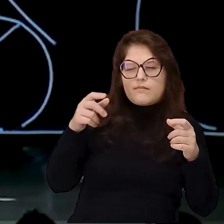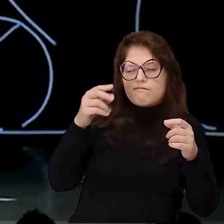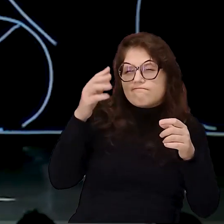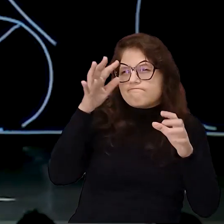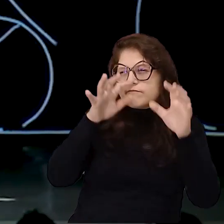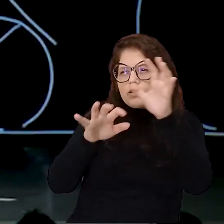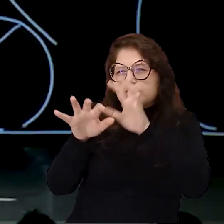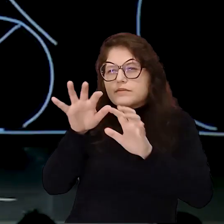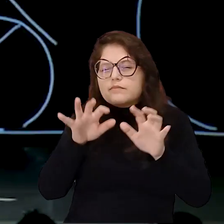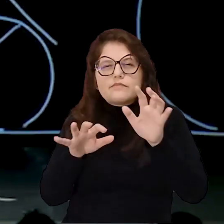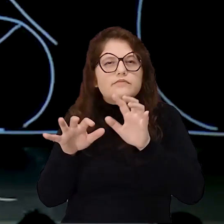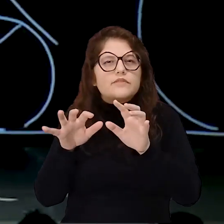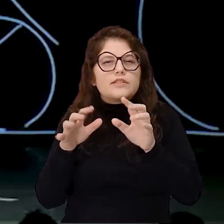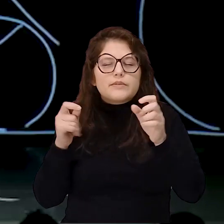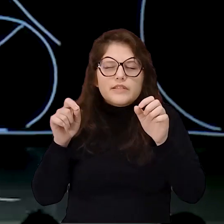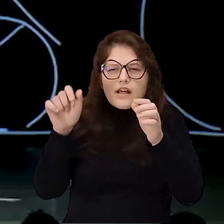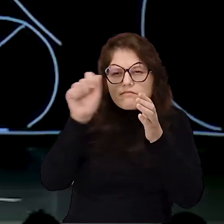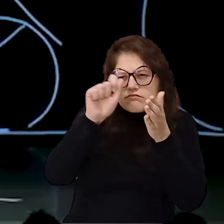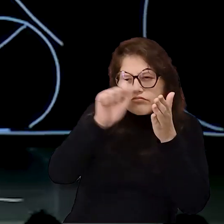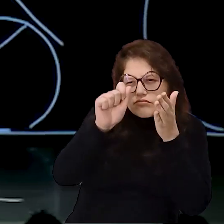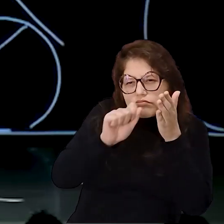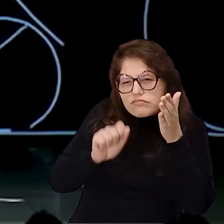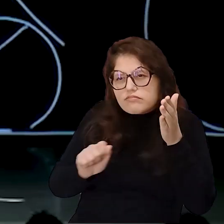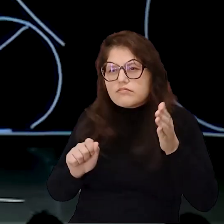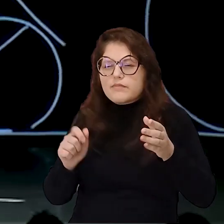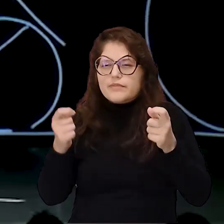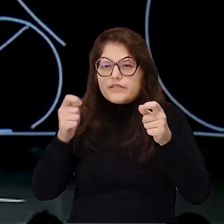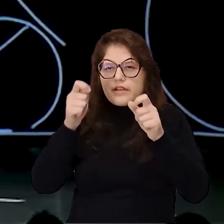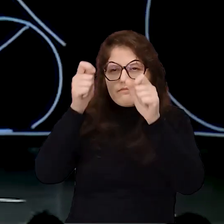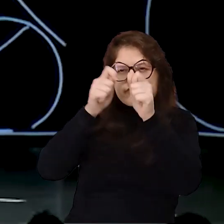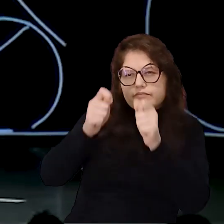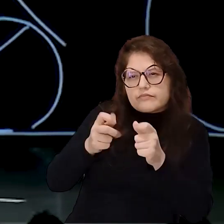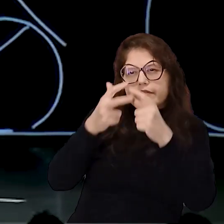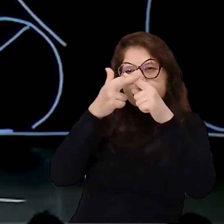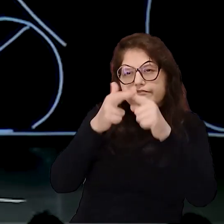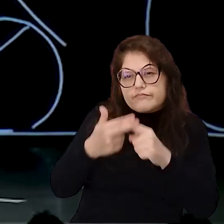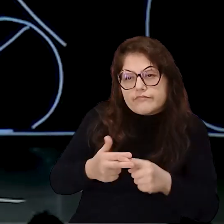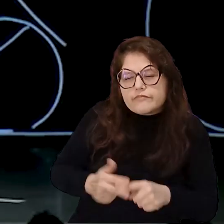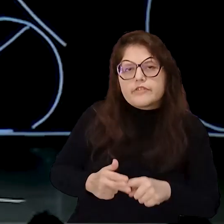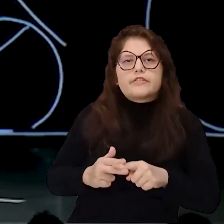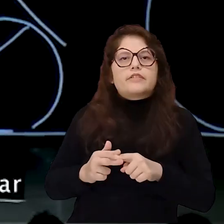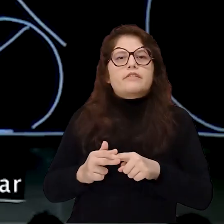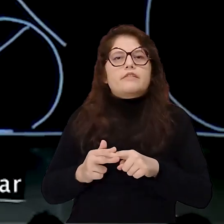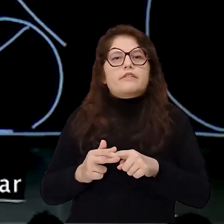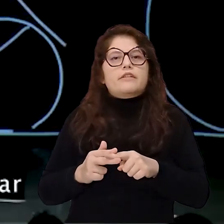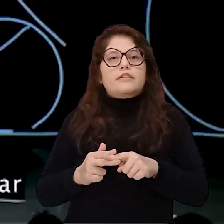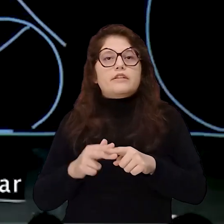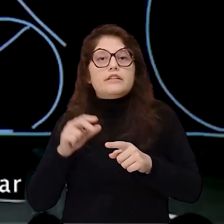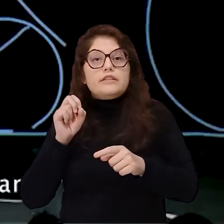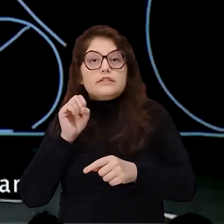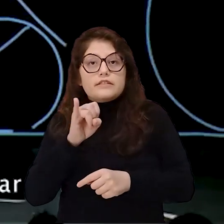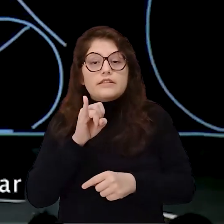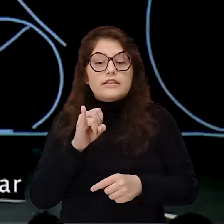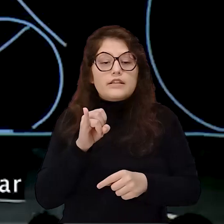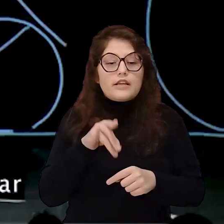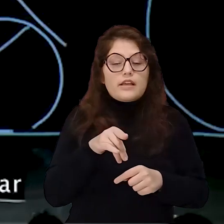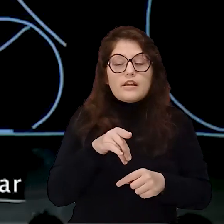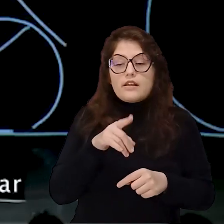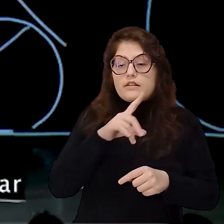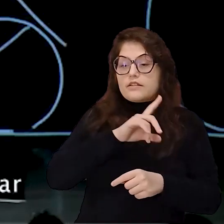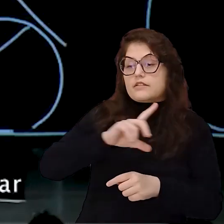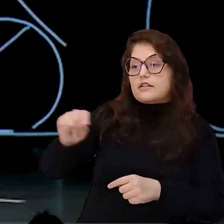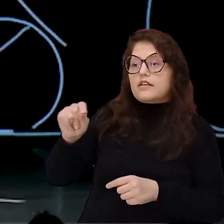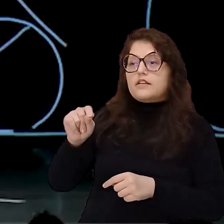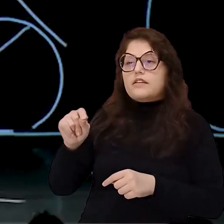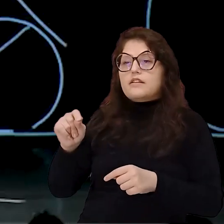spot that you have to sort of sand off and maybe do a little repainting, and what happens if you leave the house for 100 years and it rusts through until it's only